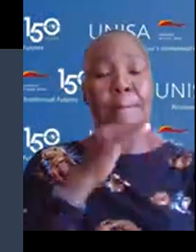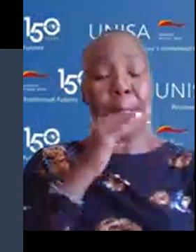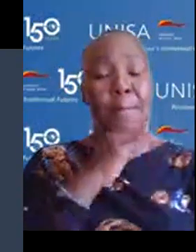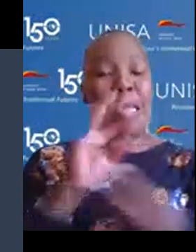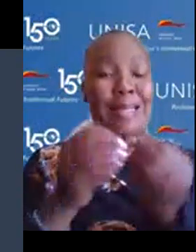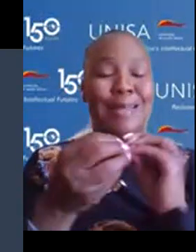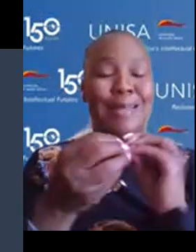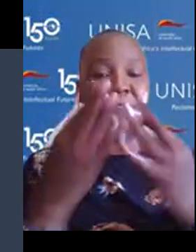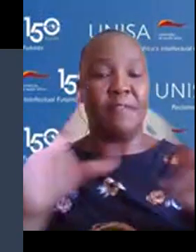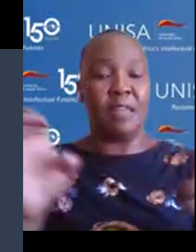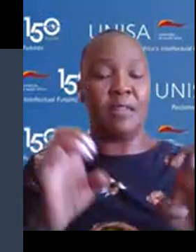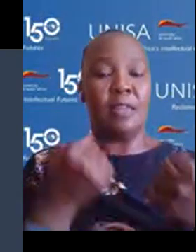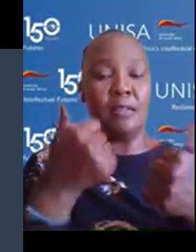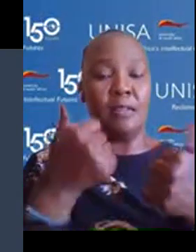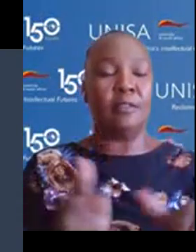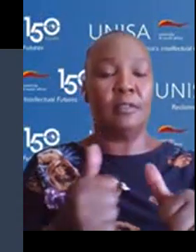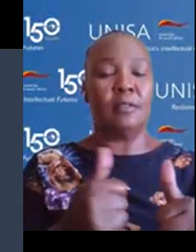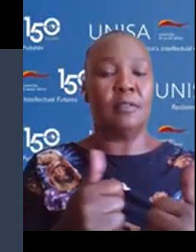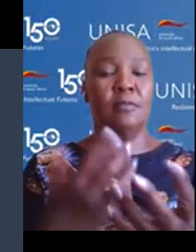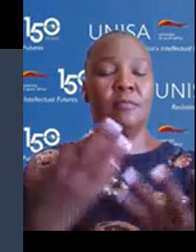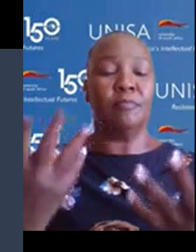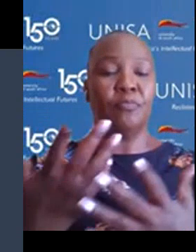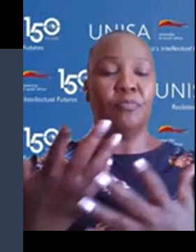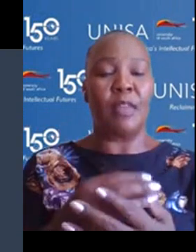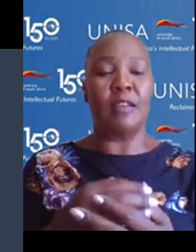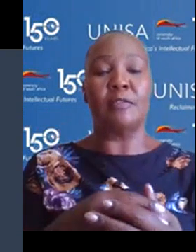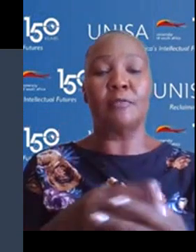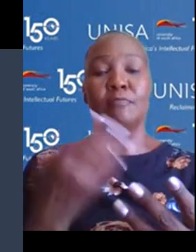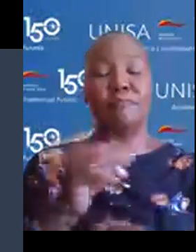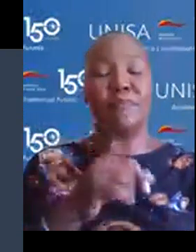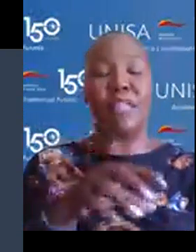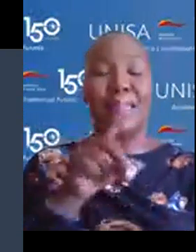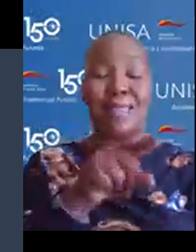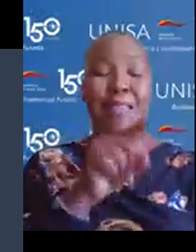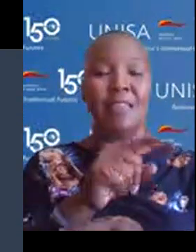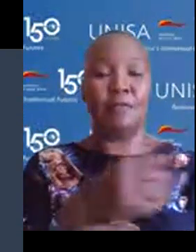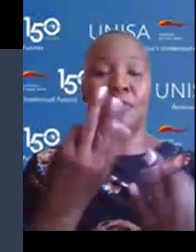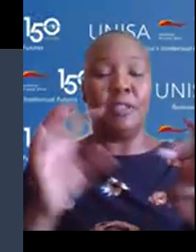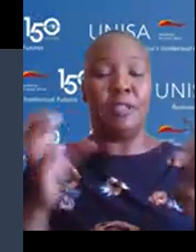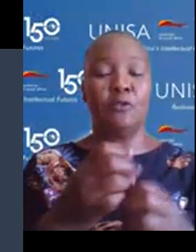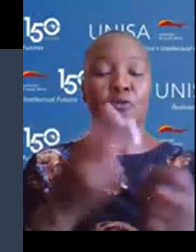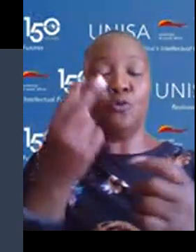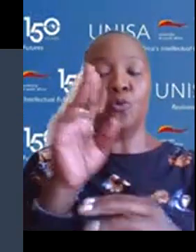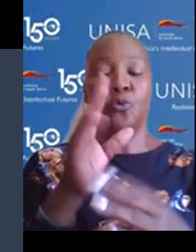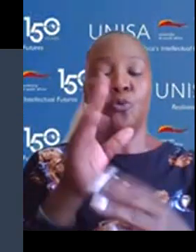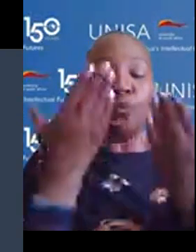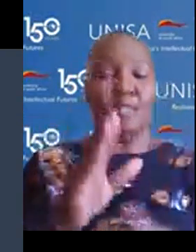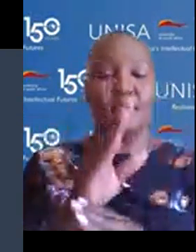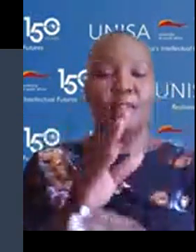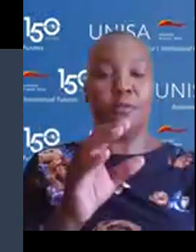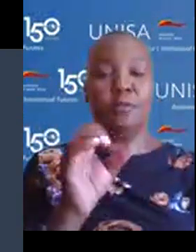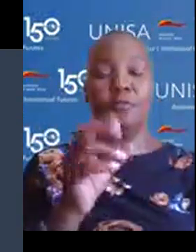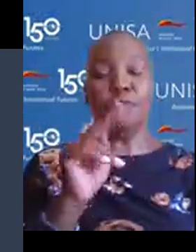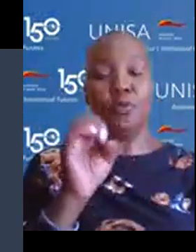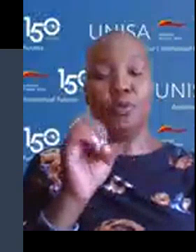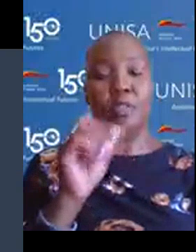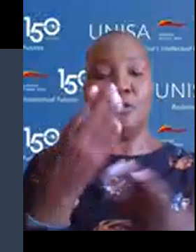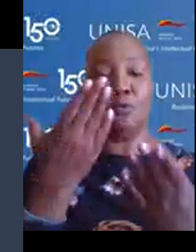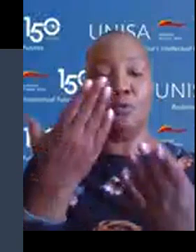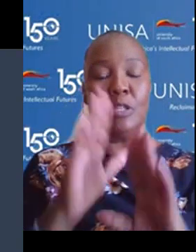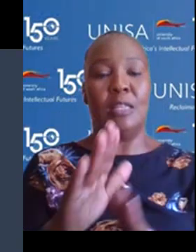account. They sign up for the free version of Office. If you're a UNISA student, you're just going to sign in with your My Life email